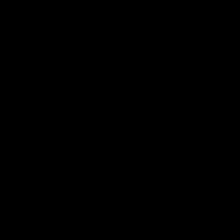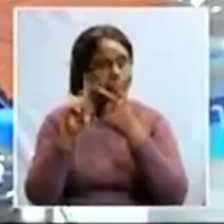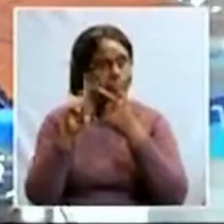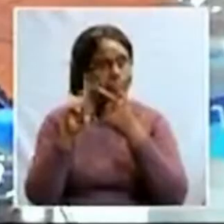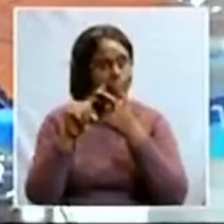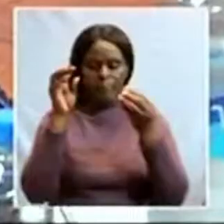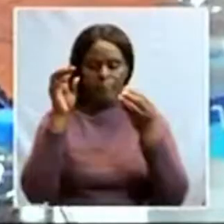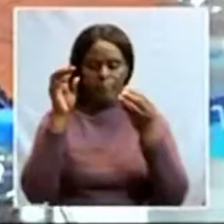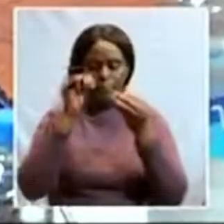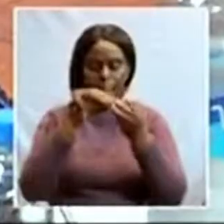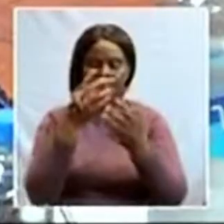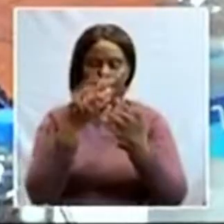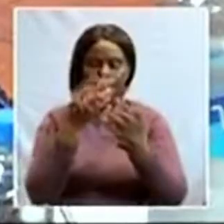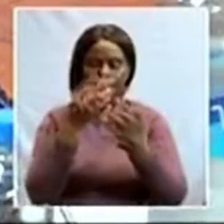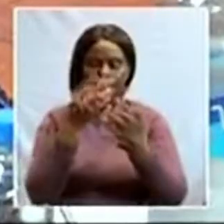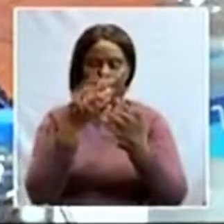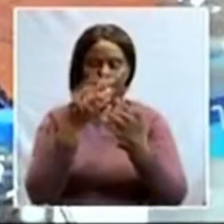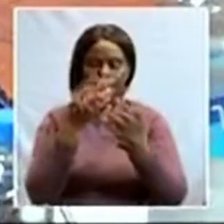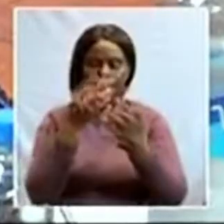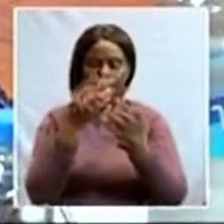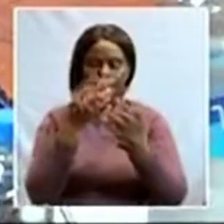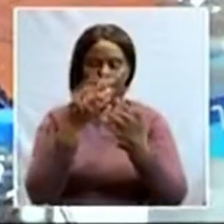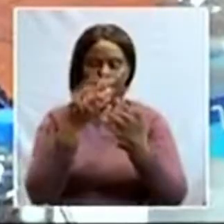an additional grant from the